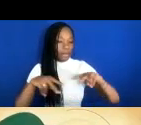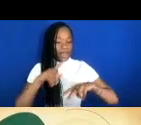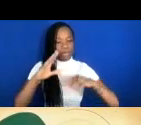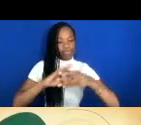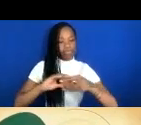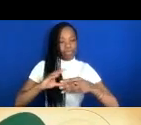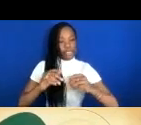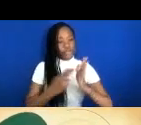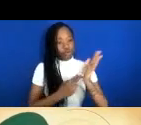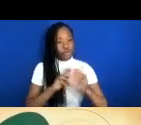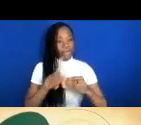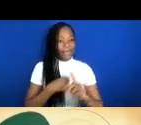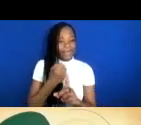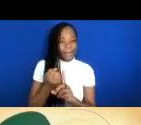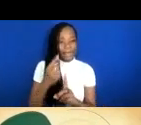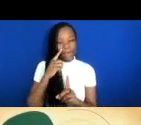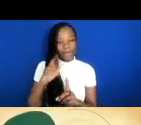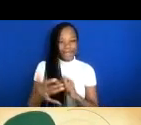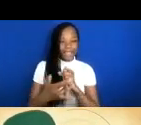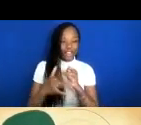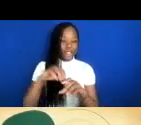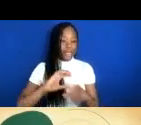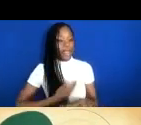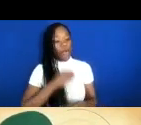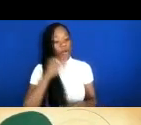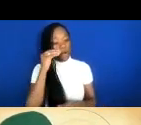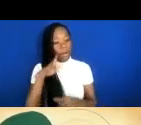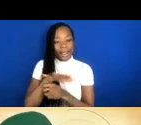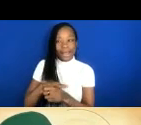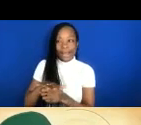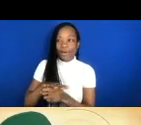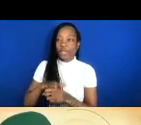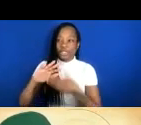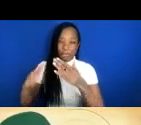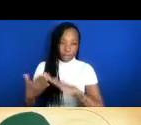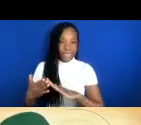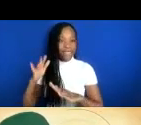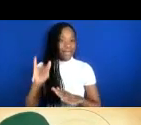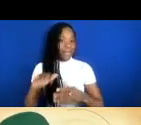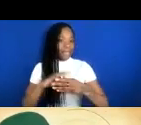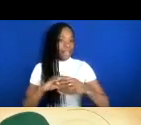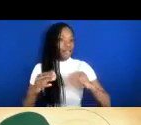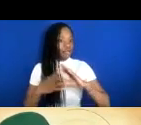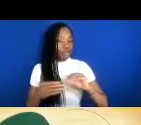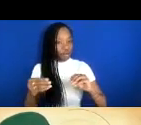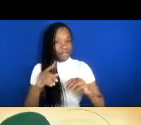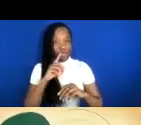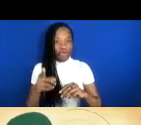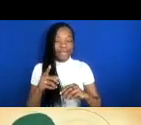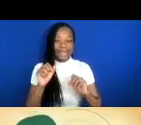our homes, our neighborhoods, and our communities. Stories connect fights across the country and shift hearts and minds towards